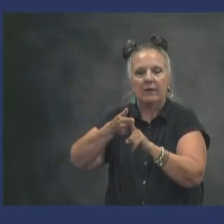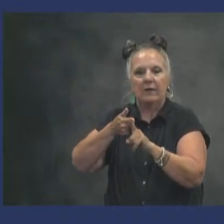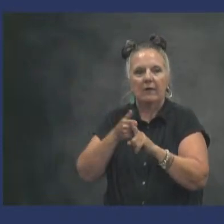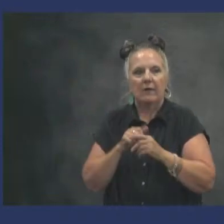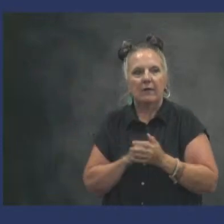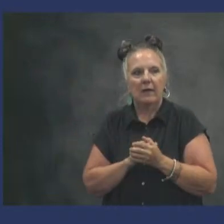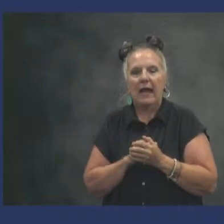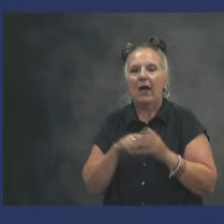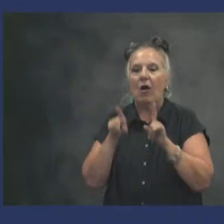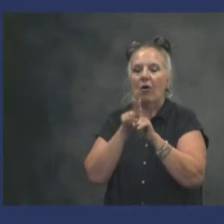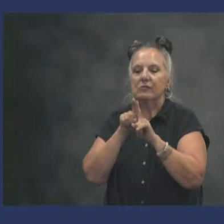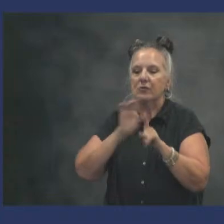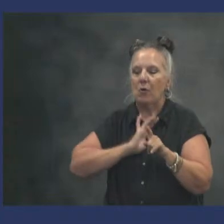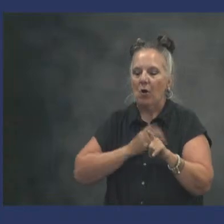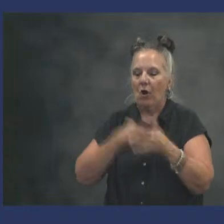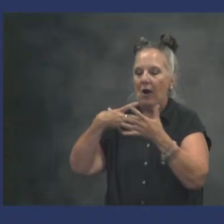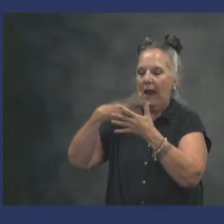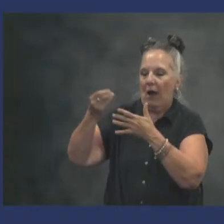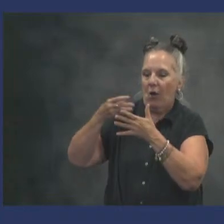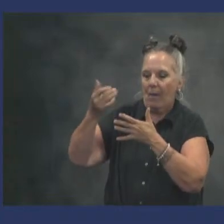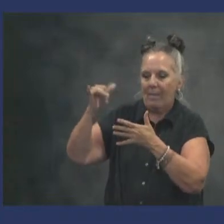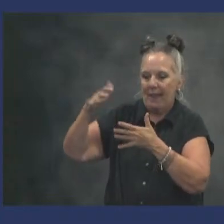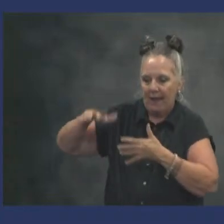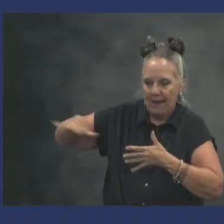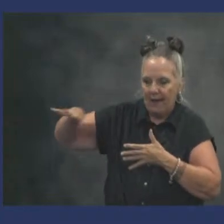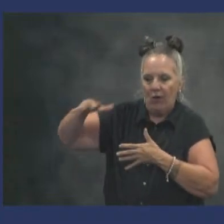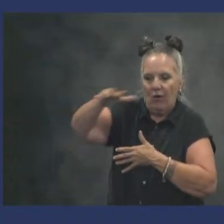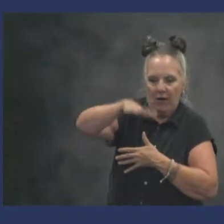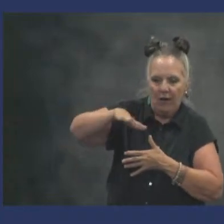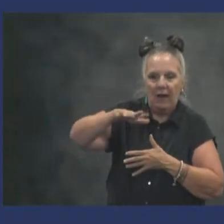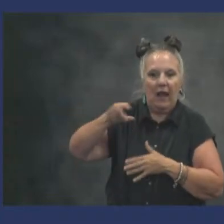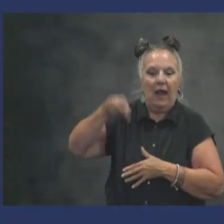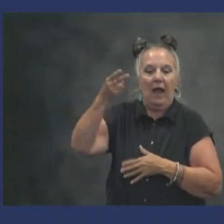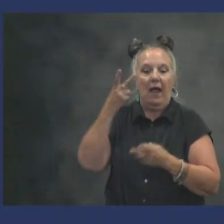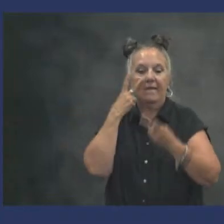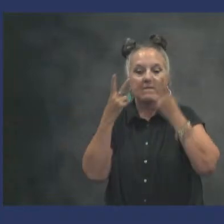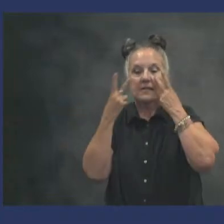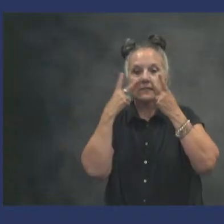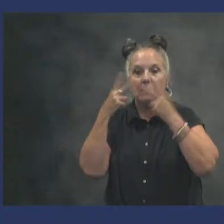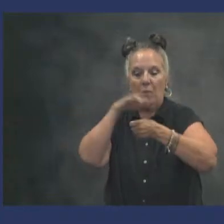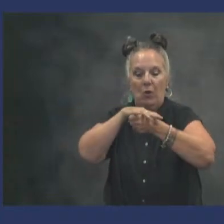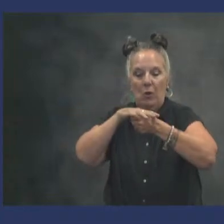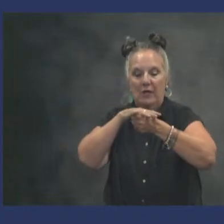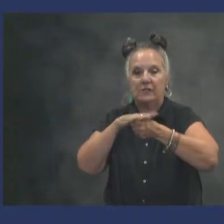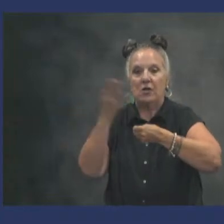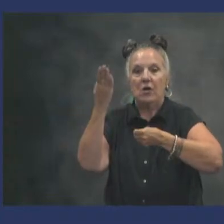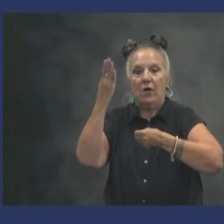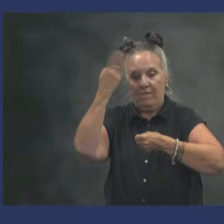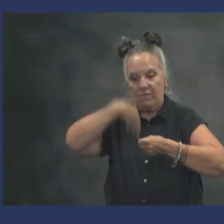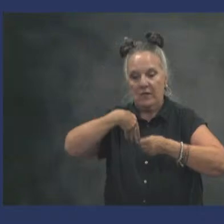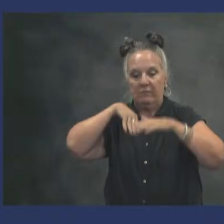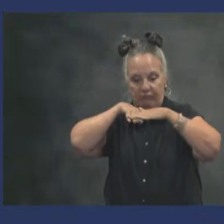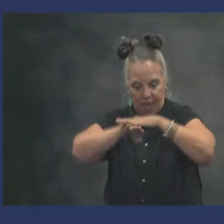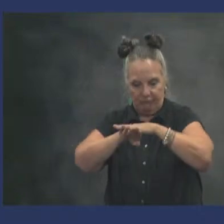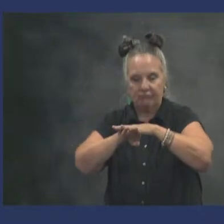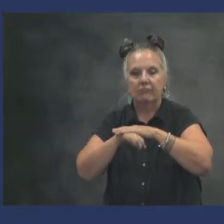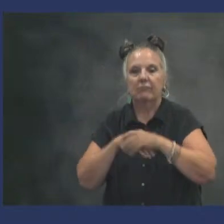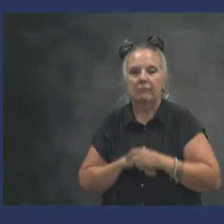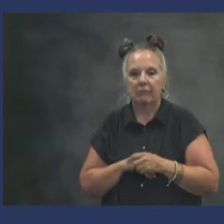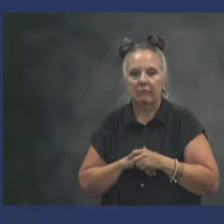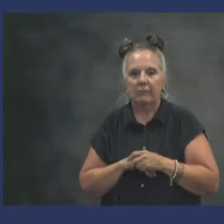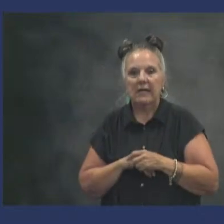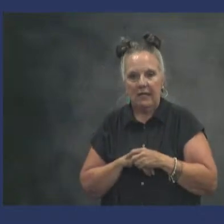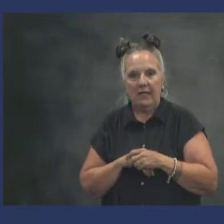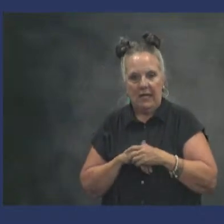outdoor playfield areas in high visible locations to the front entrance and admin, and in